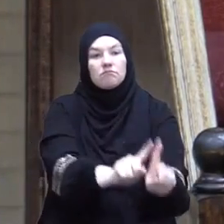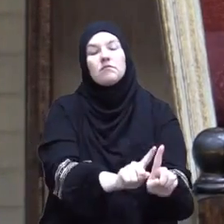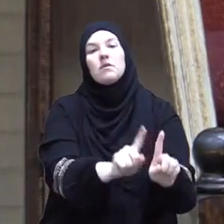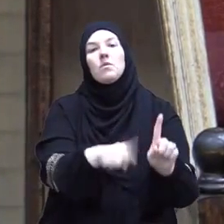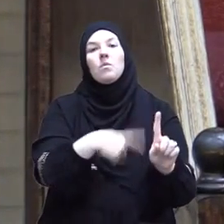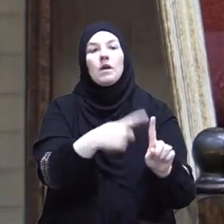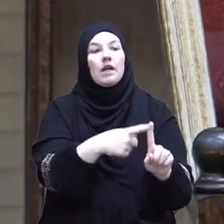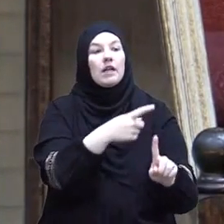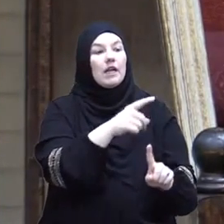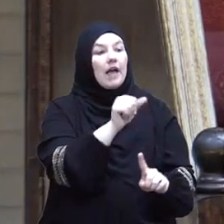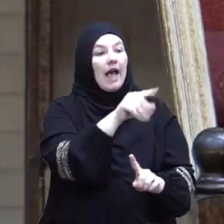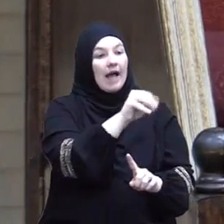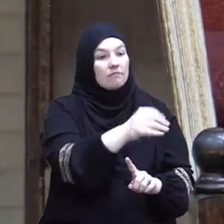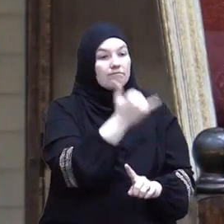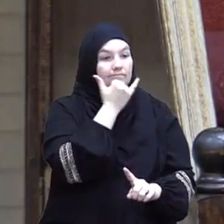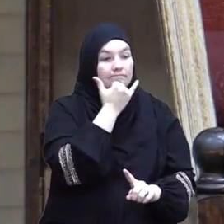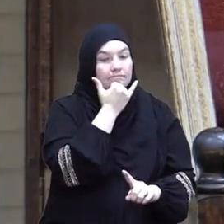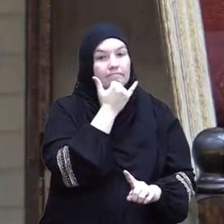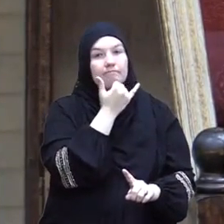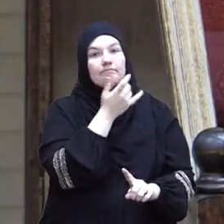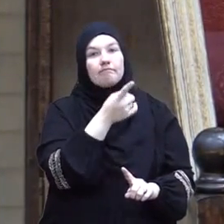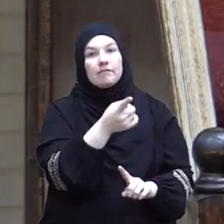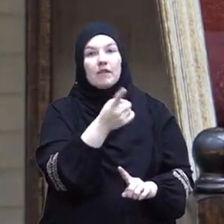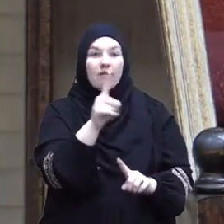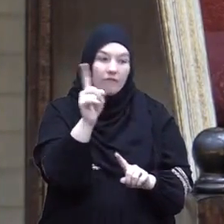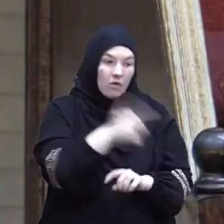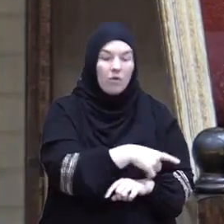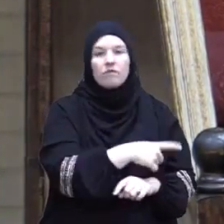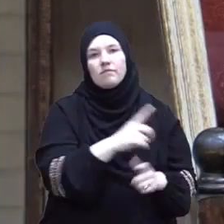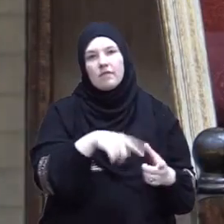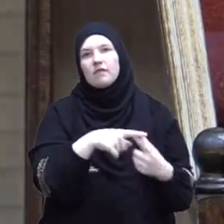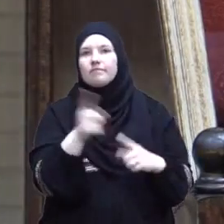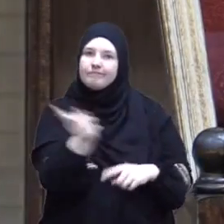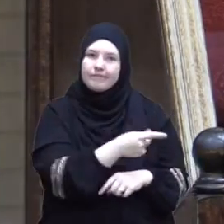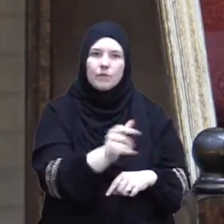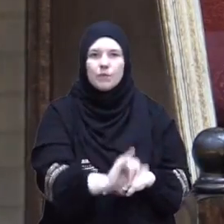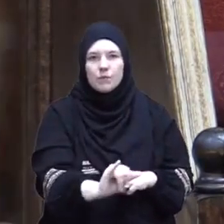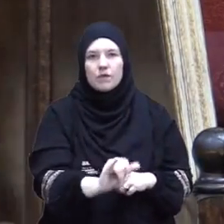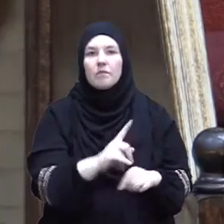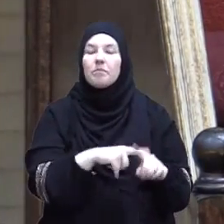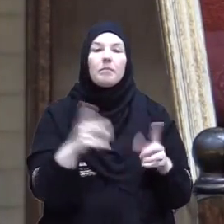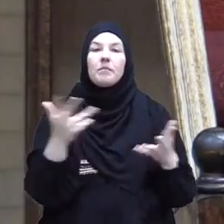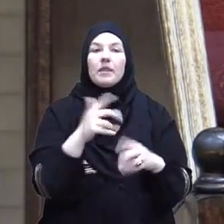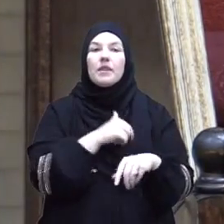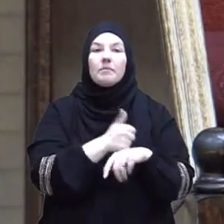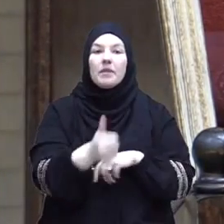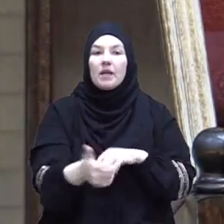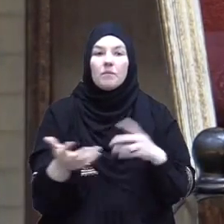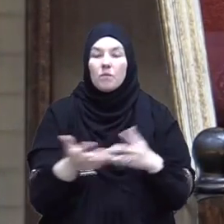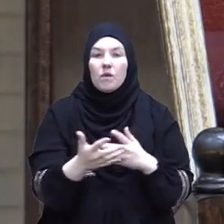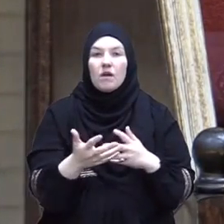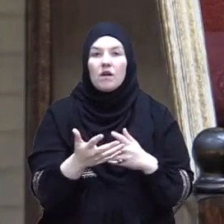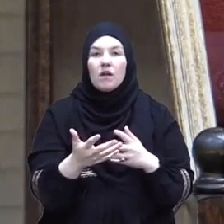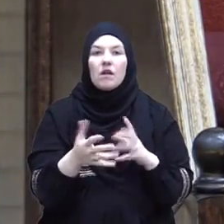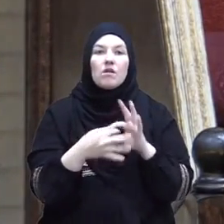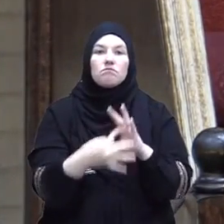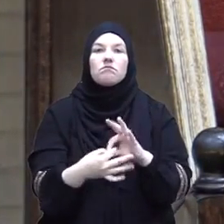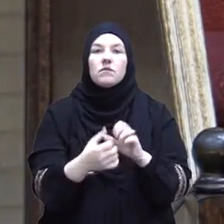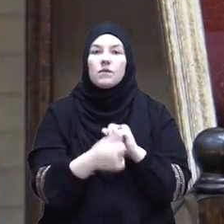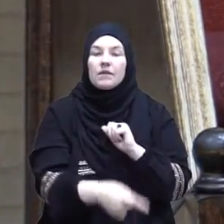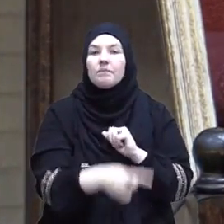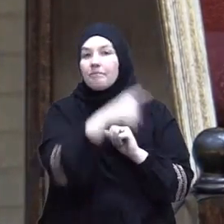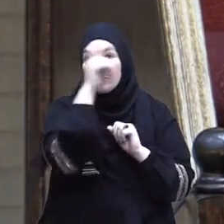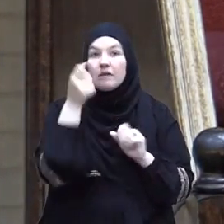falls, she is out with him, even though she shared the falling, right? But the blame is resting around him because